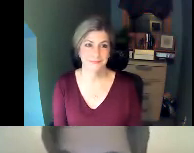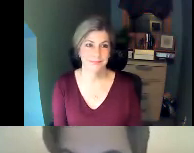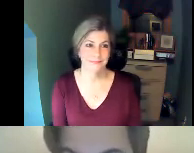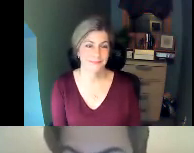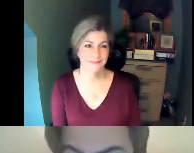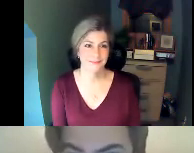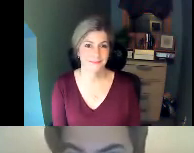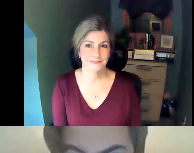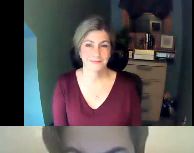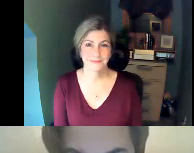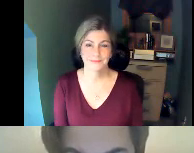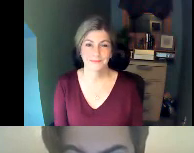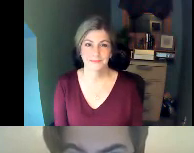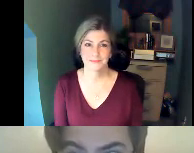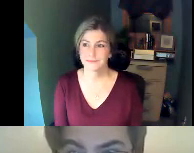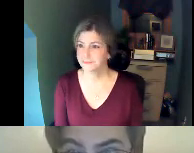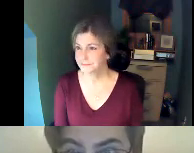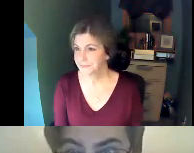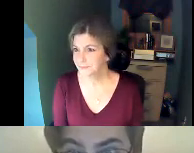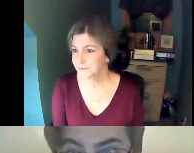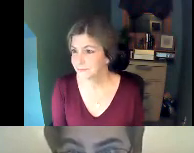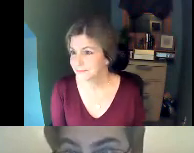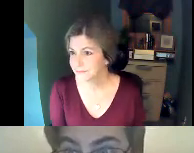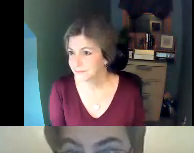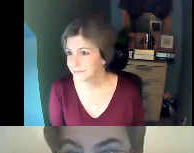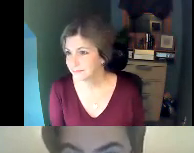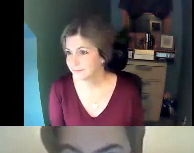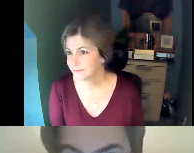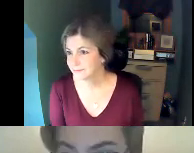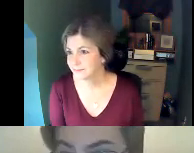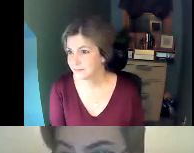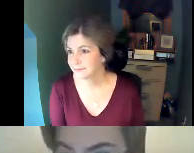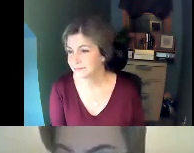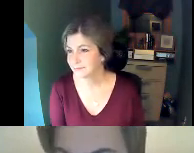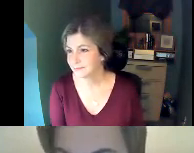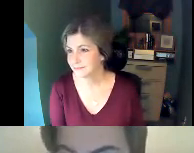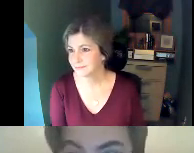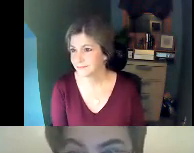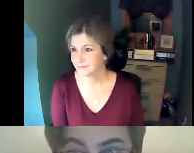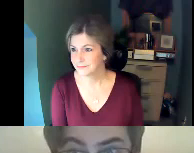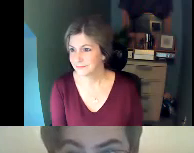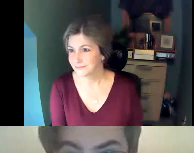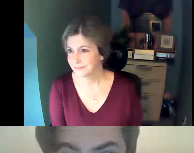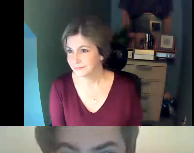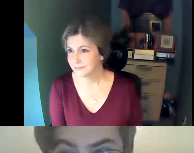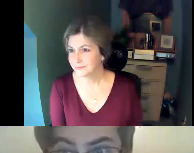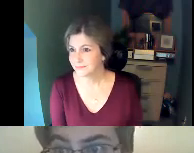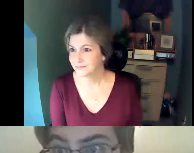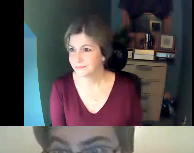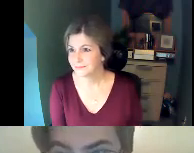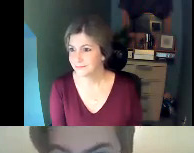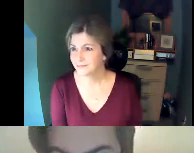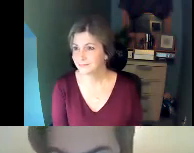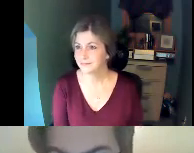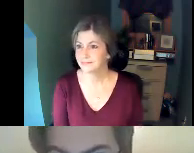good communication with your kid, that they understand they have an obligation, they have a responsibility to continue